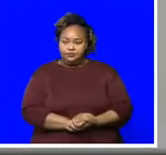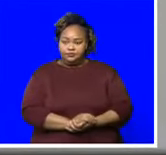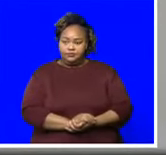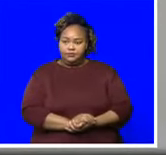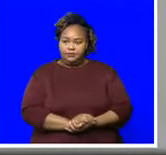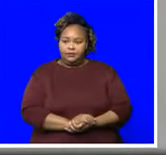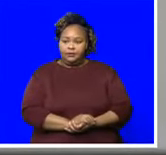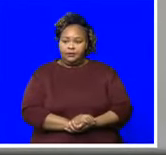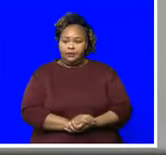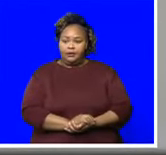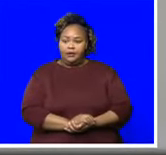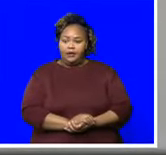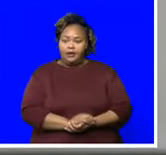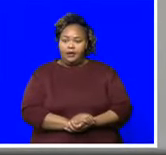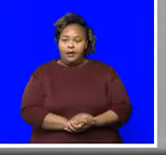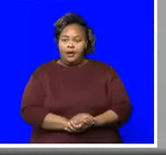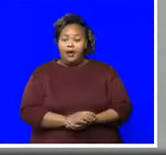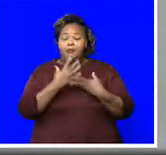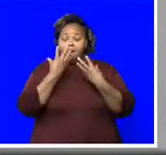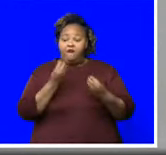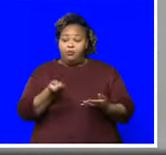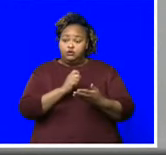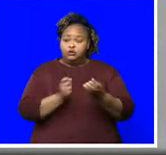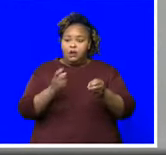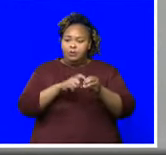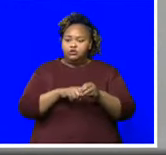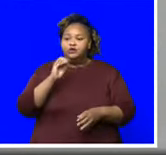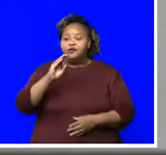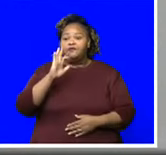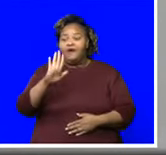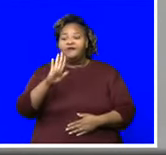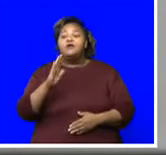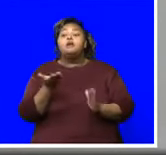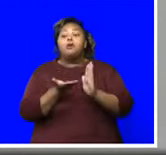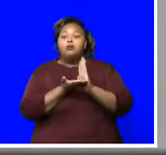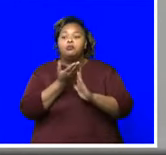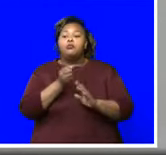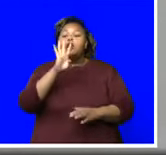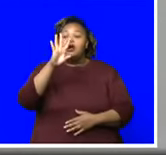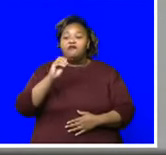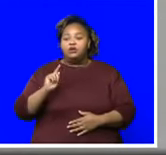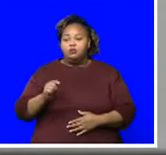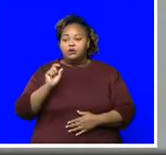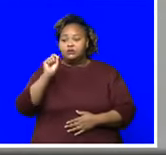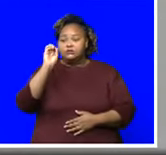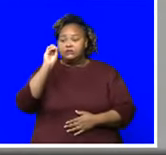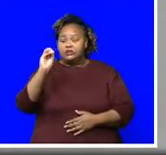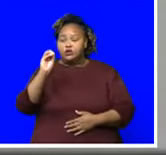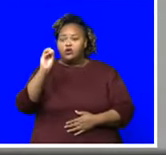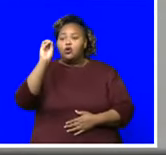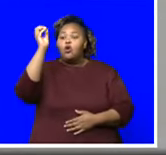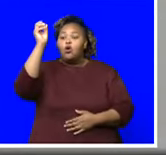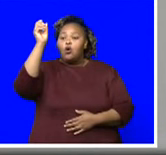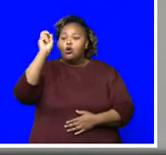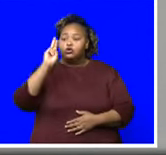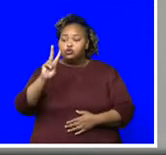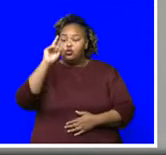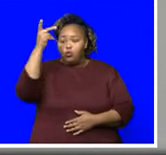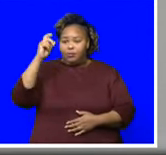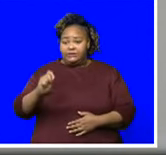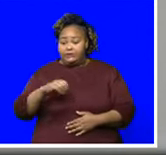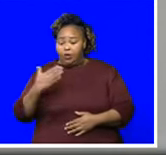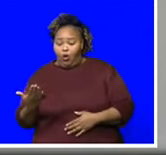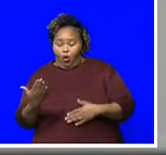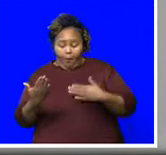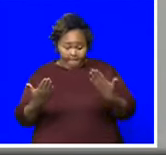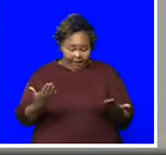EGCSE bakhule nga 40.08%. nabaqathaniswa nalaba bhale